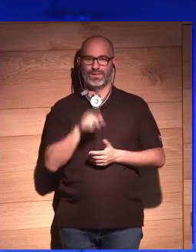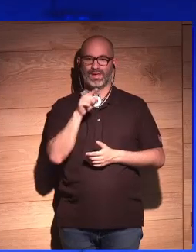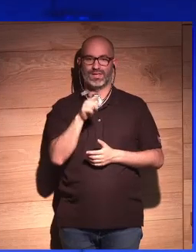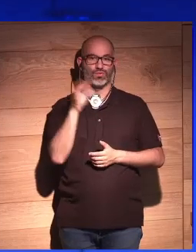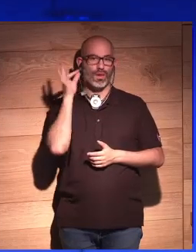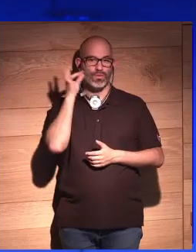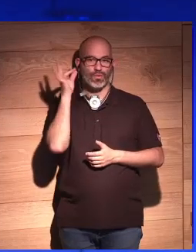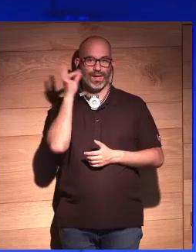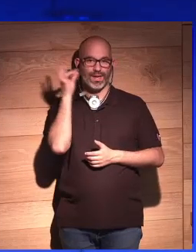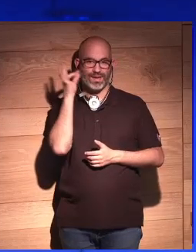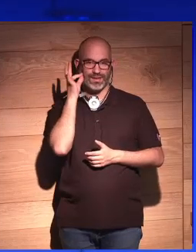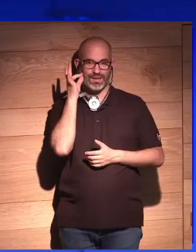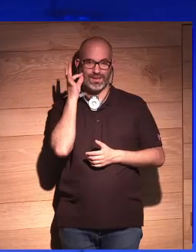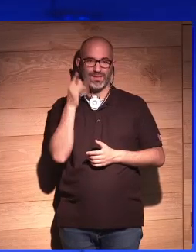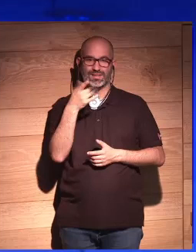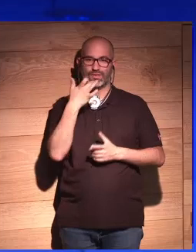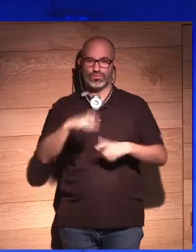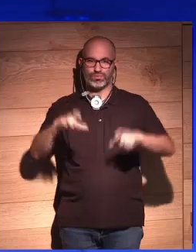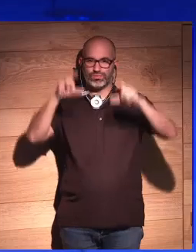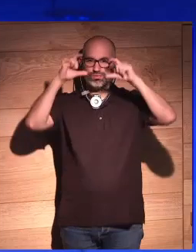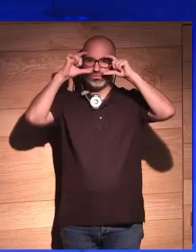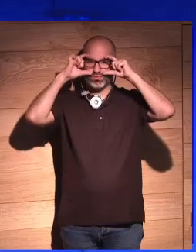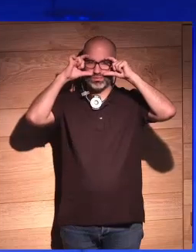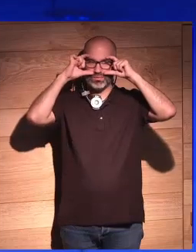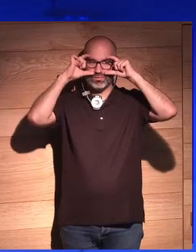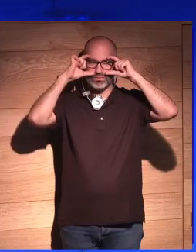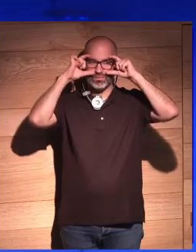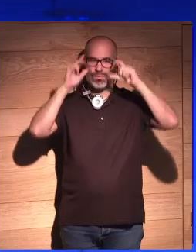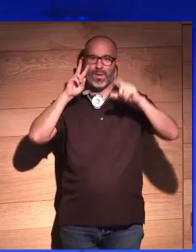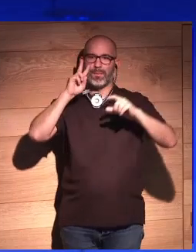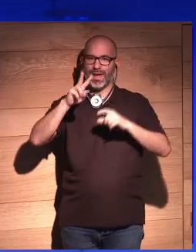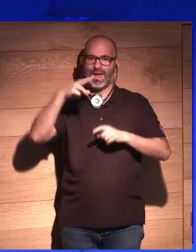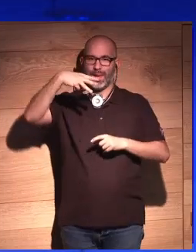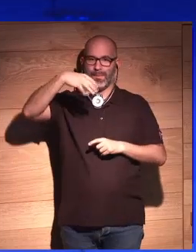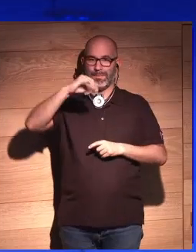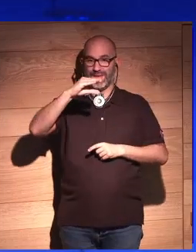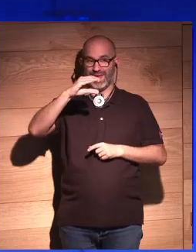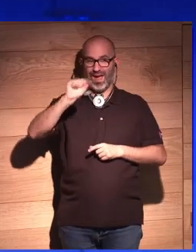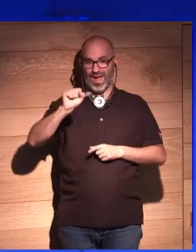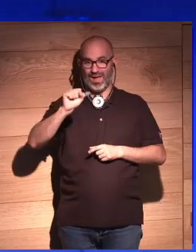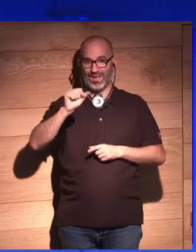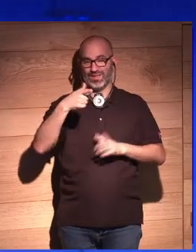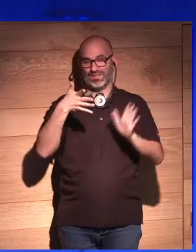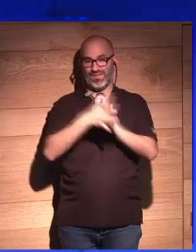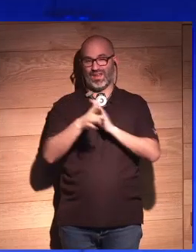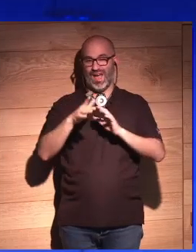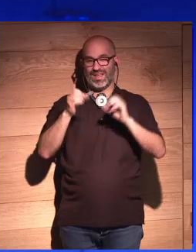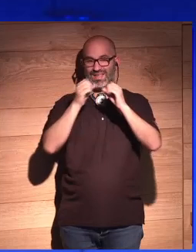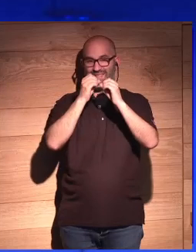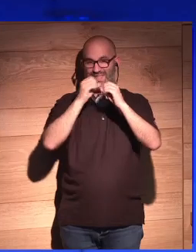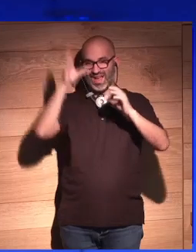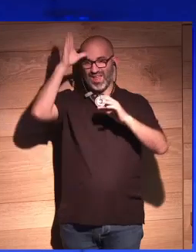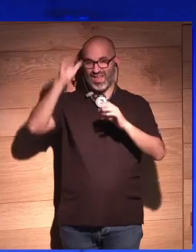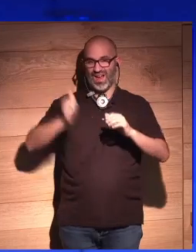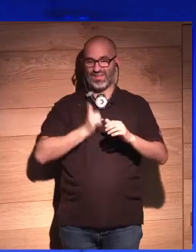so you put on the headset and you see Micah. And she doesn't talk yet. In fact, it's one of the things that I talk to Magic